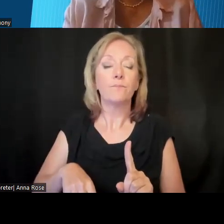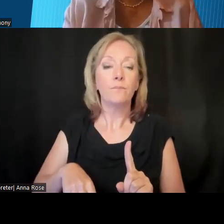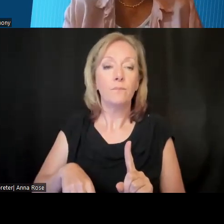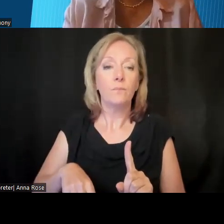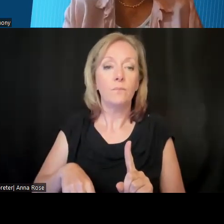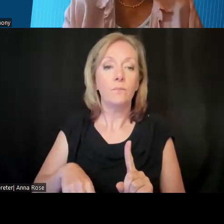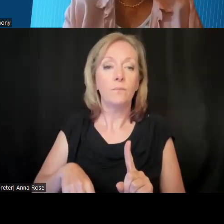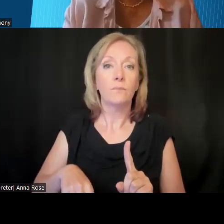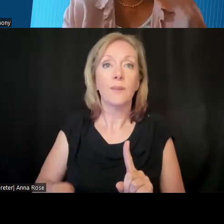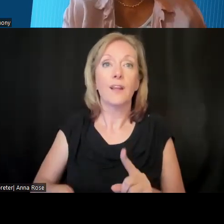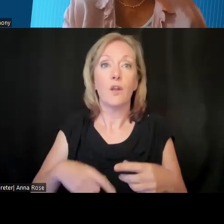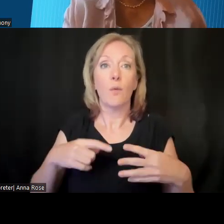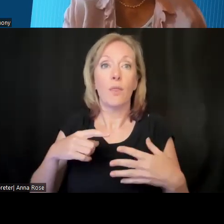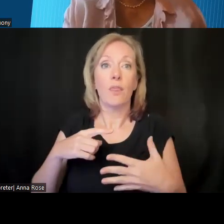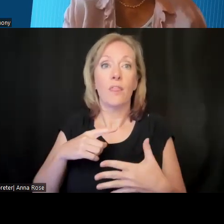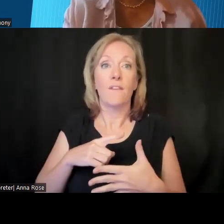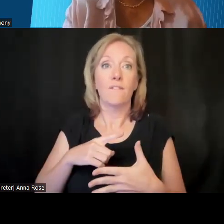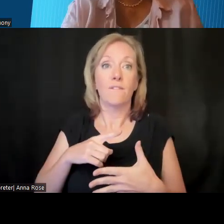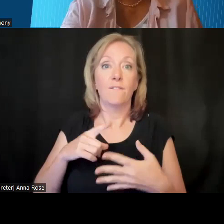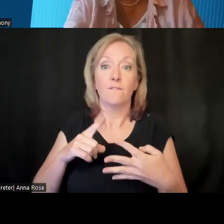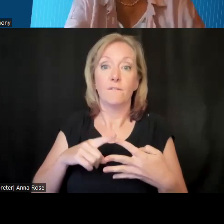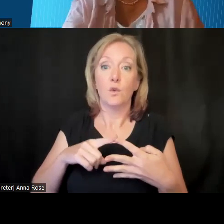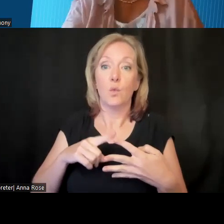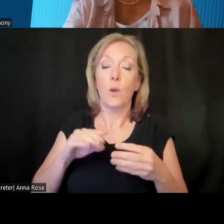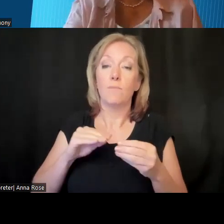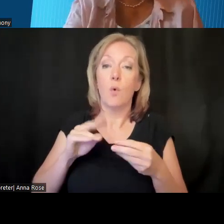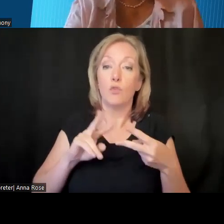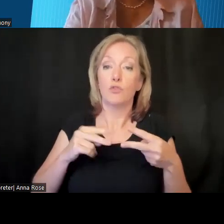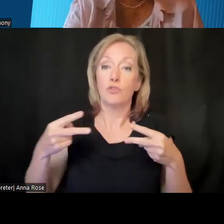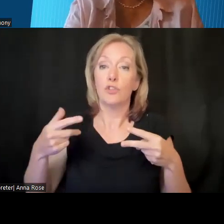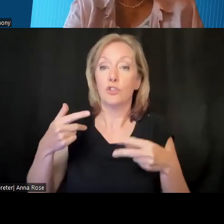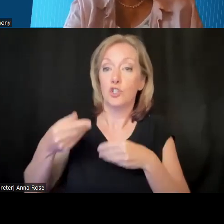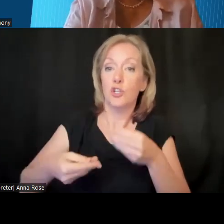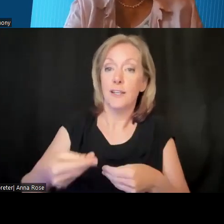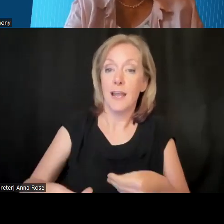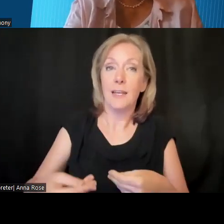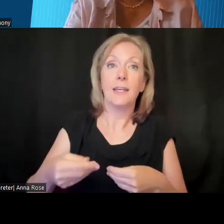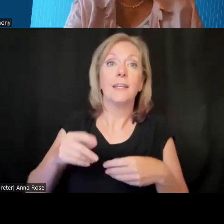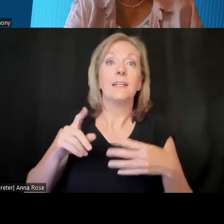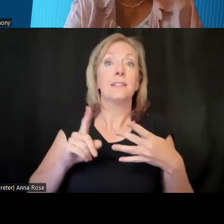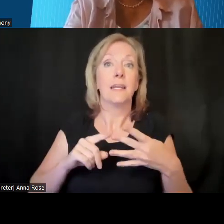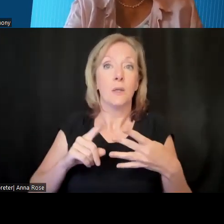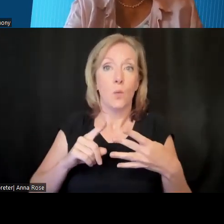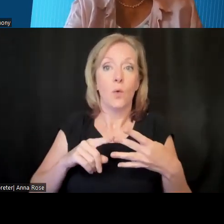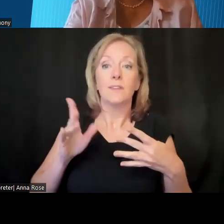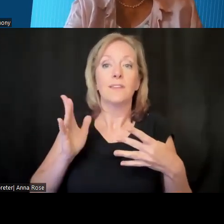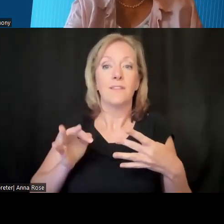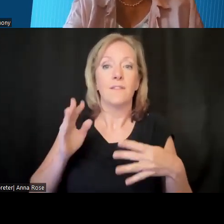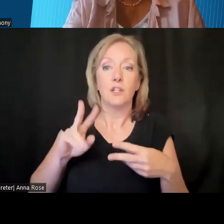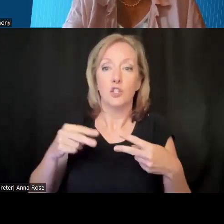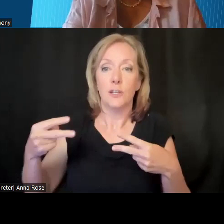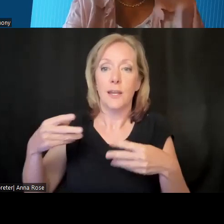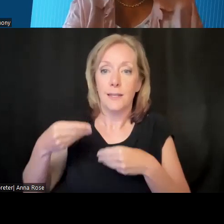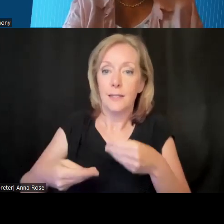like genetic conditions. The second one certainly can be genetic in terms of the things up there, eye crossing, color vision, et